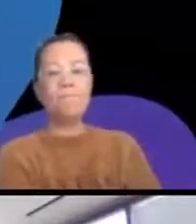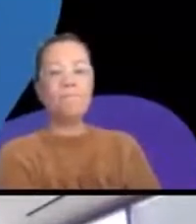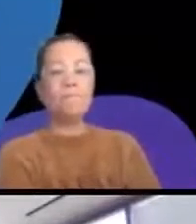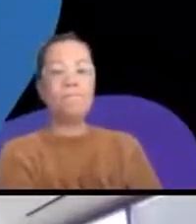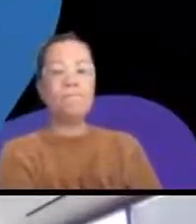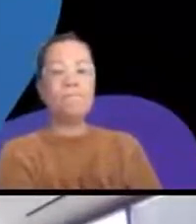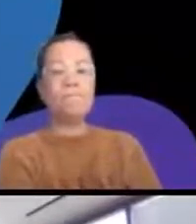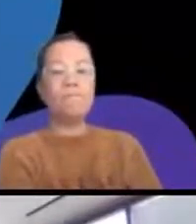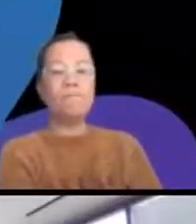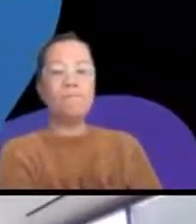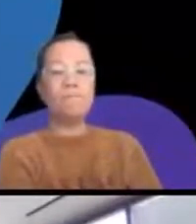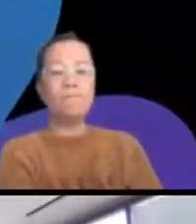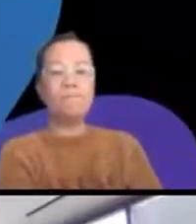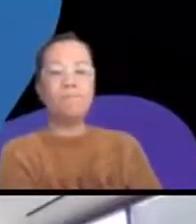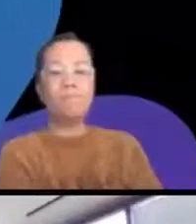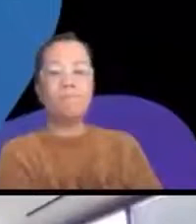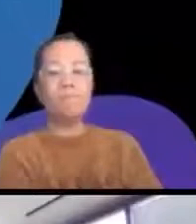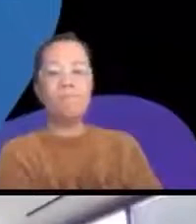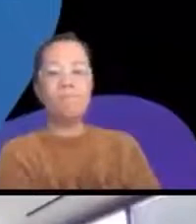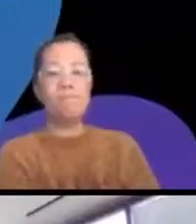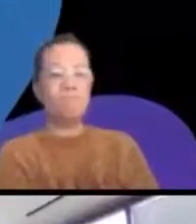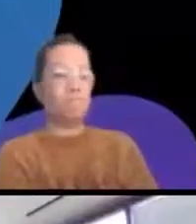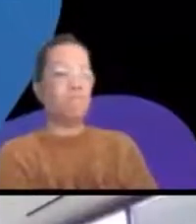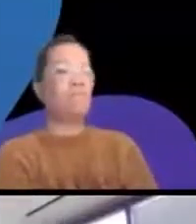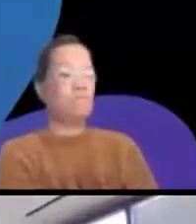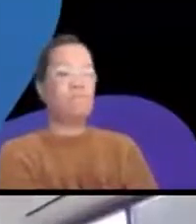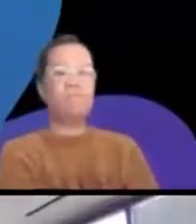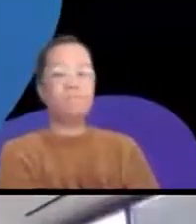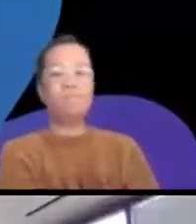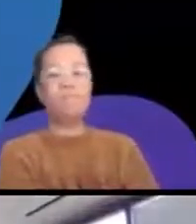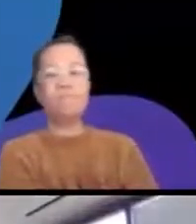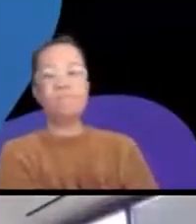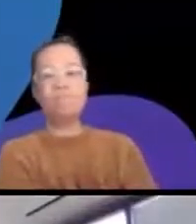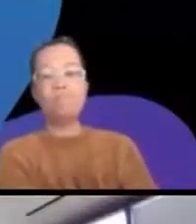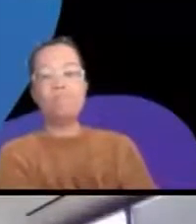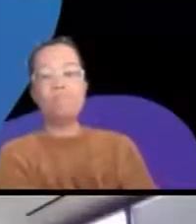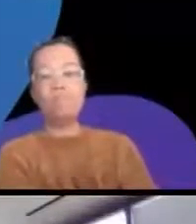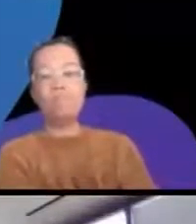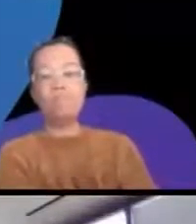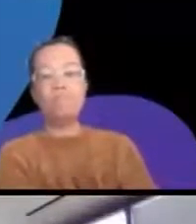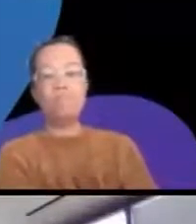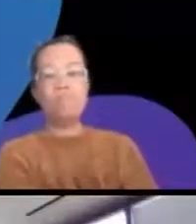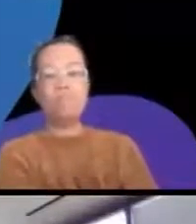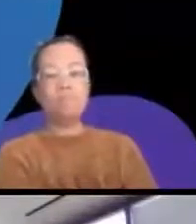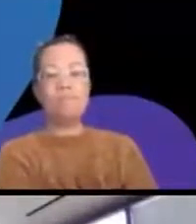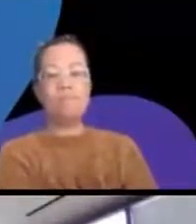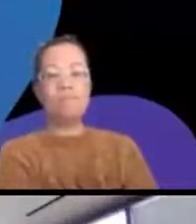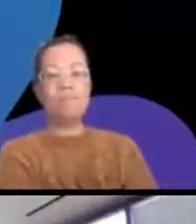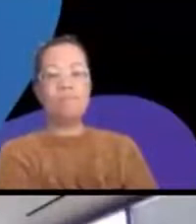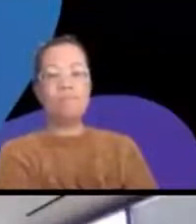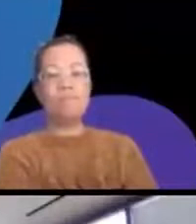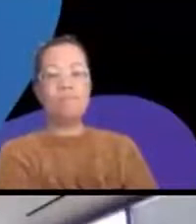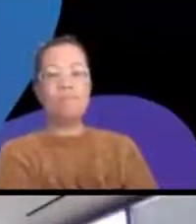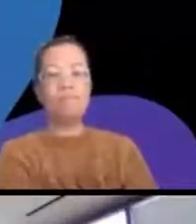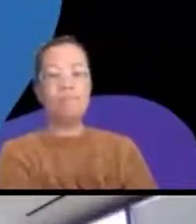workforce survey for you as service providers, it is going out today. So we'll talk to Herman. We'll get the workforce survey out. This is